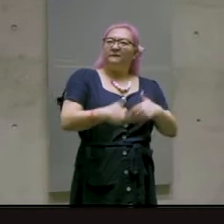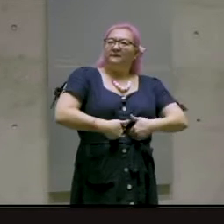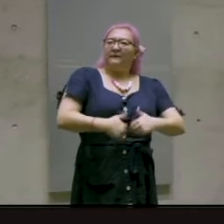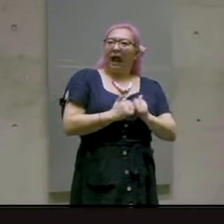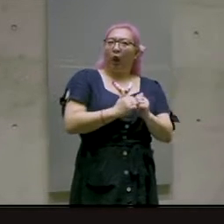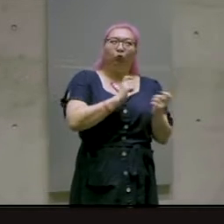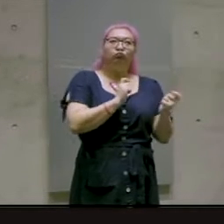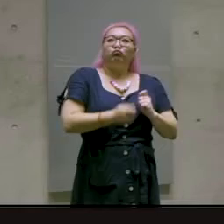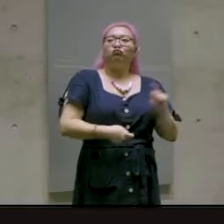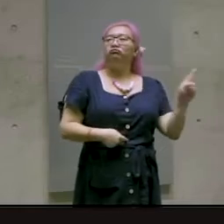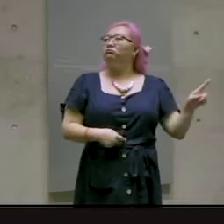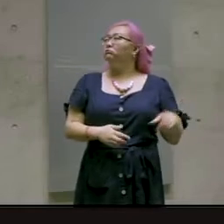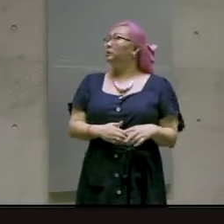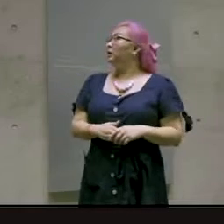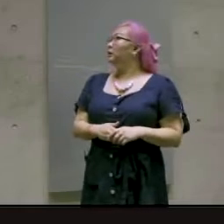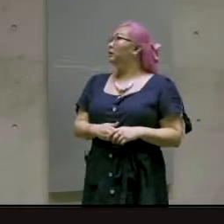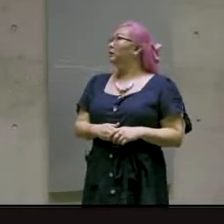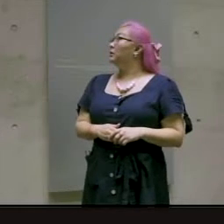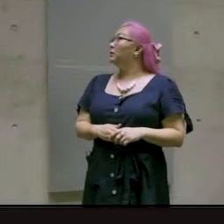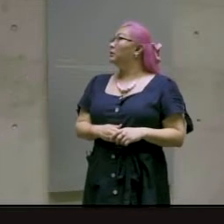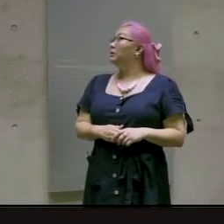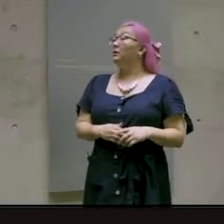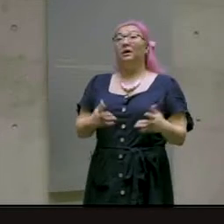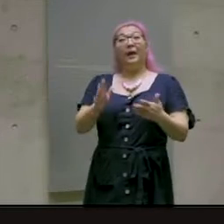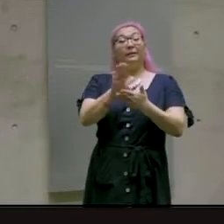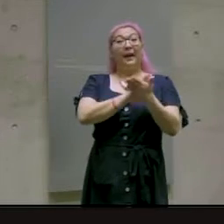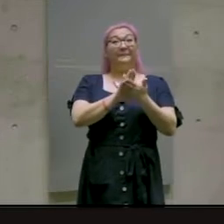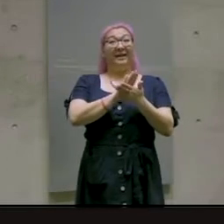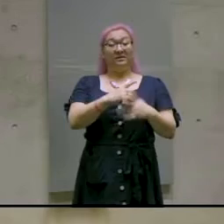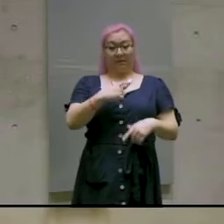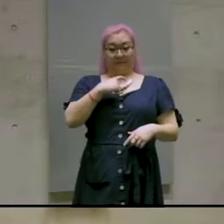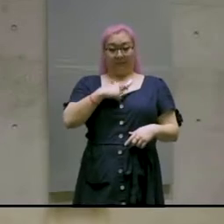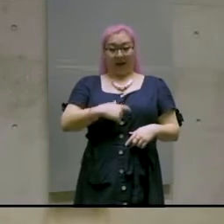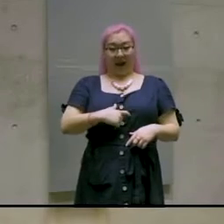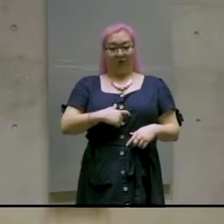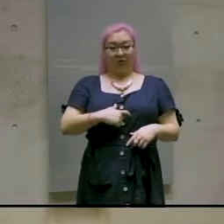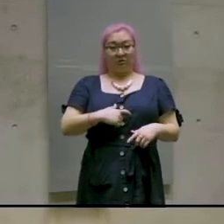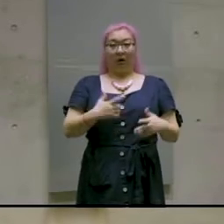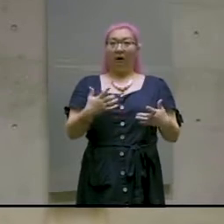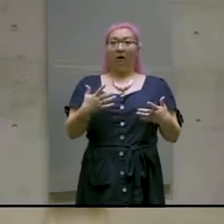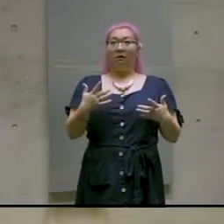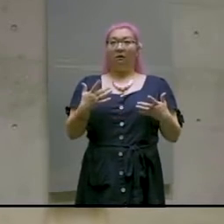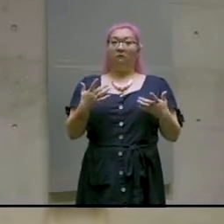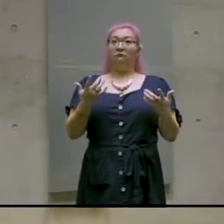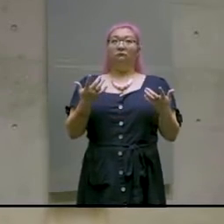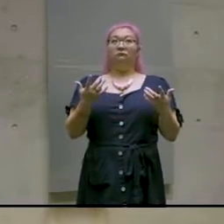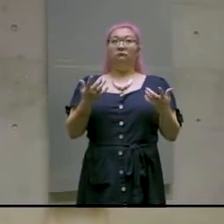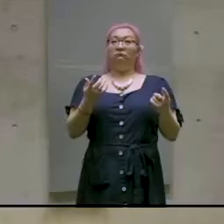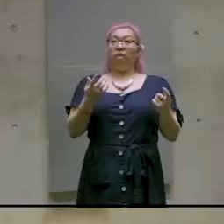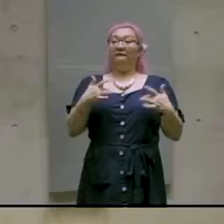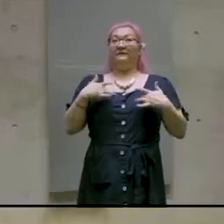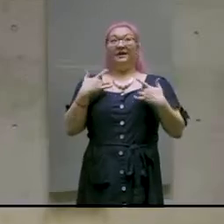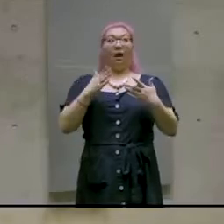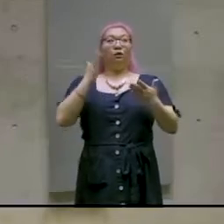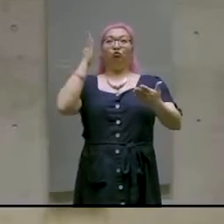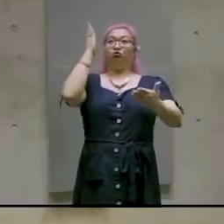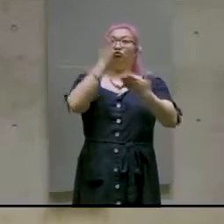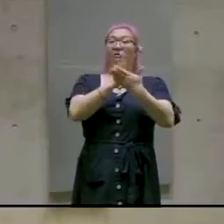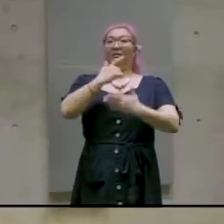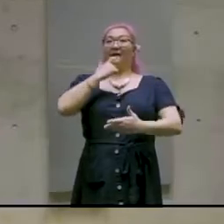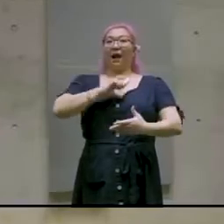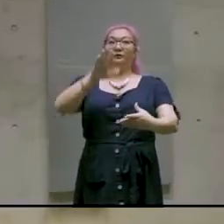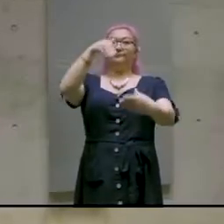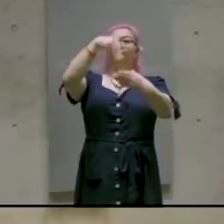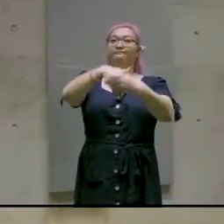is experienced, is that the player character feels like a distinct presence in the game. And so do kind of the characters, when the player interacts with them, feel kind of like